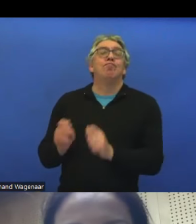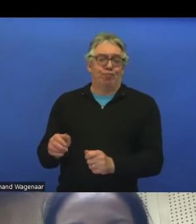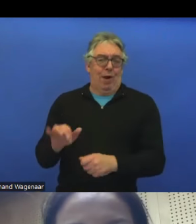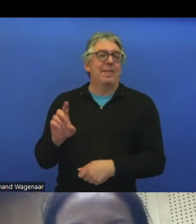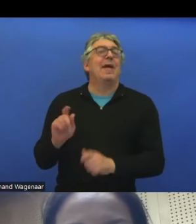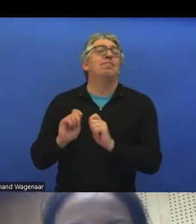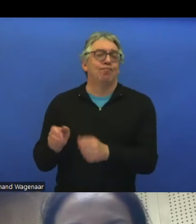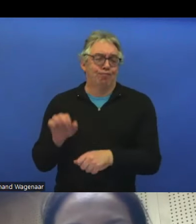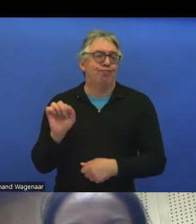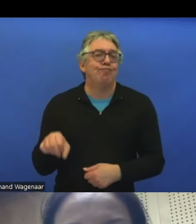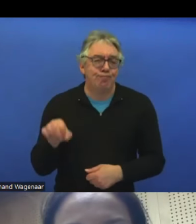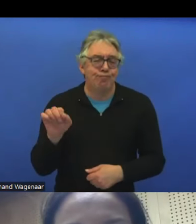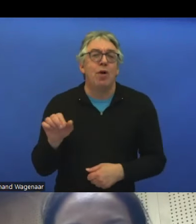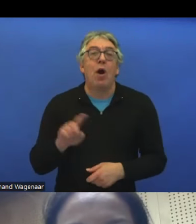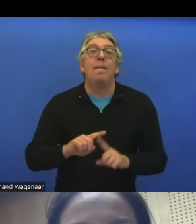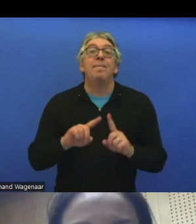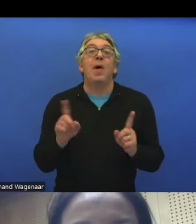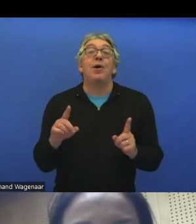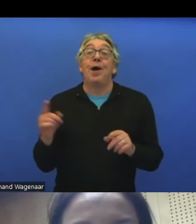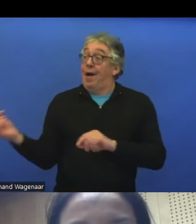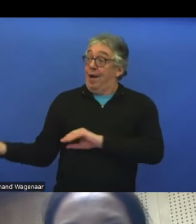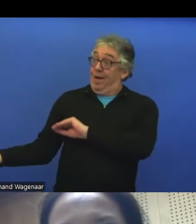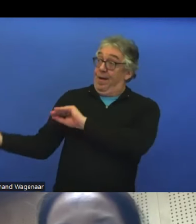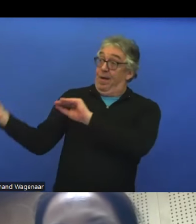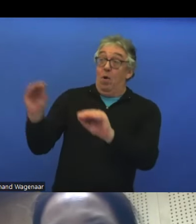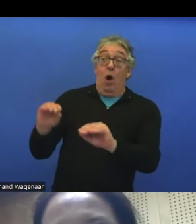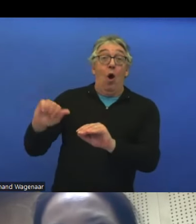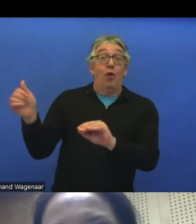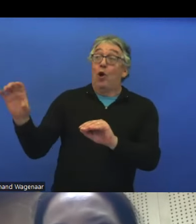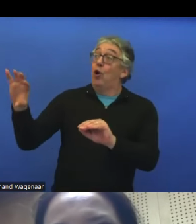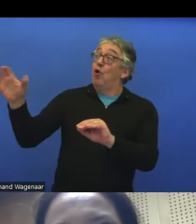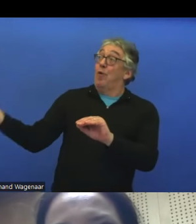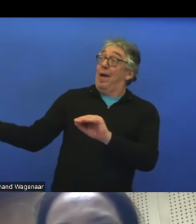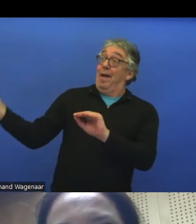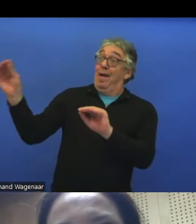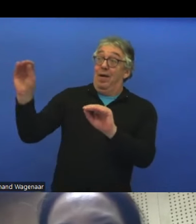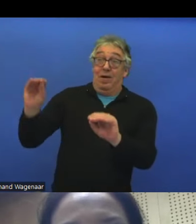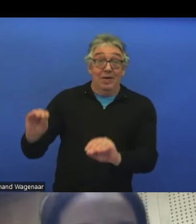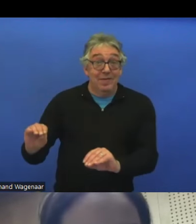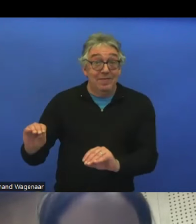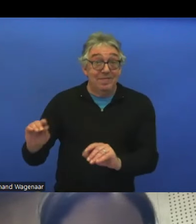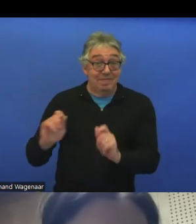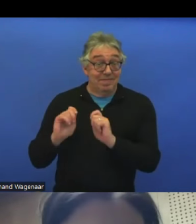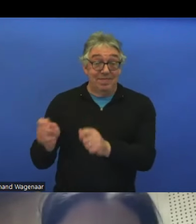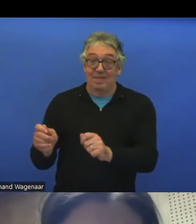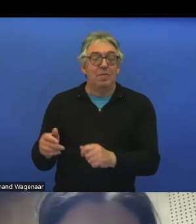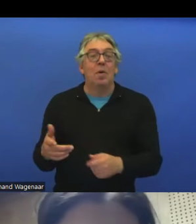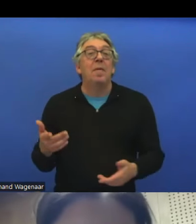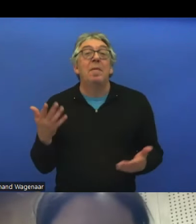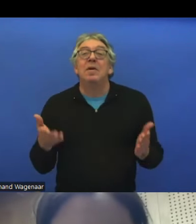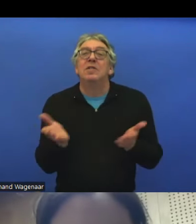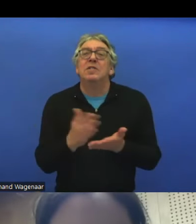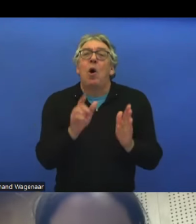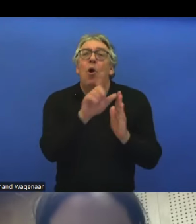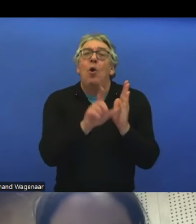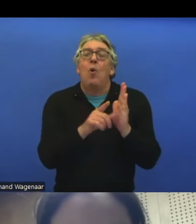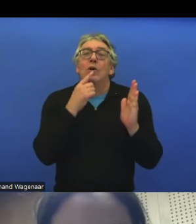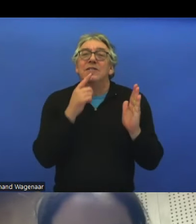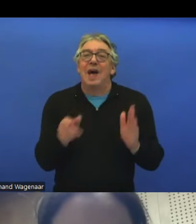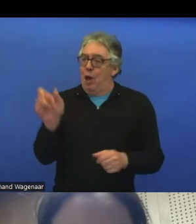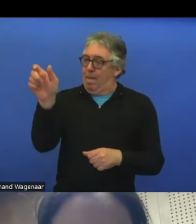you would see nationality laws that say that somebody needs to be of sound body and mind in order to